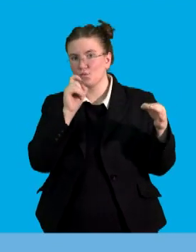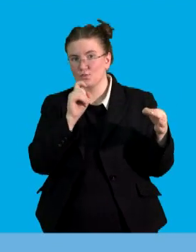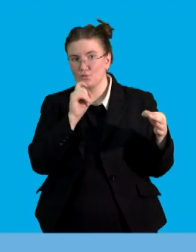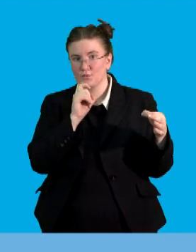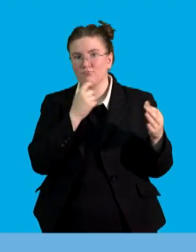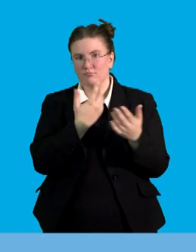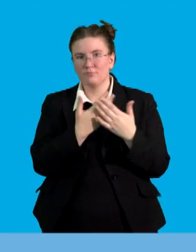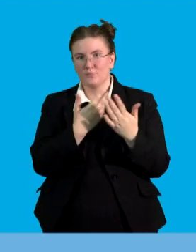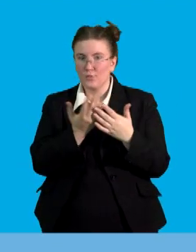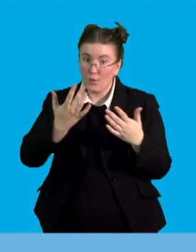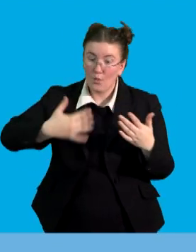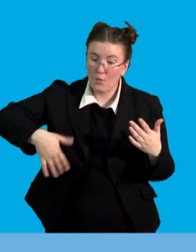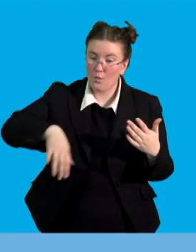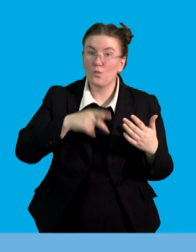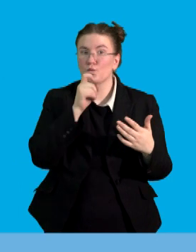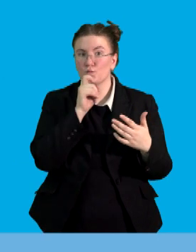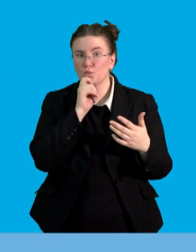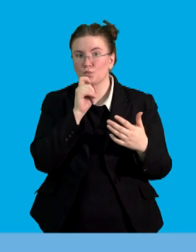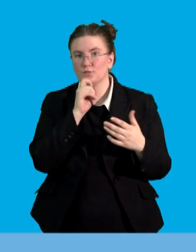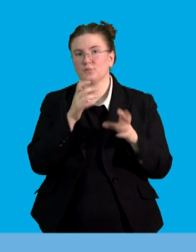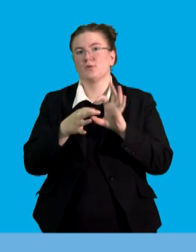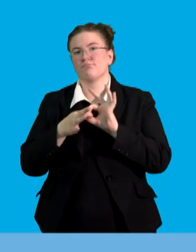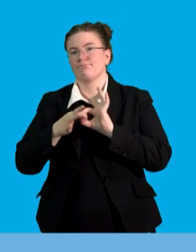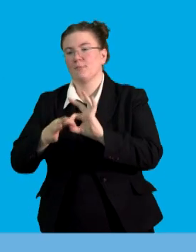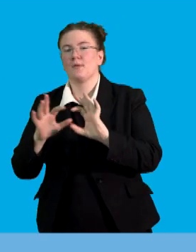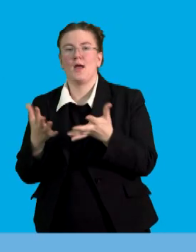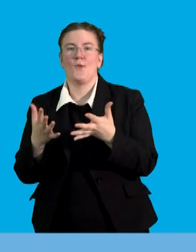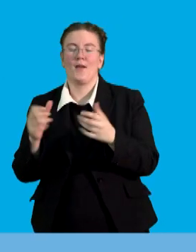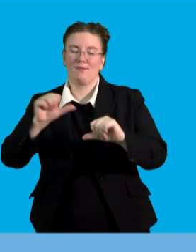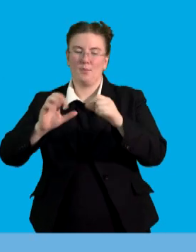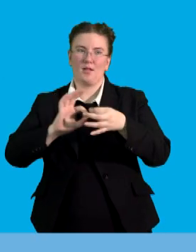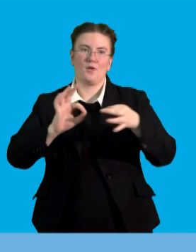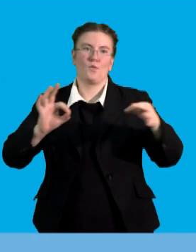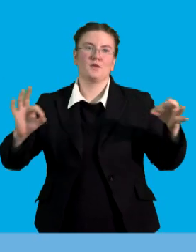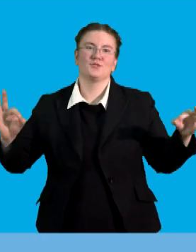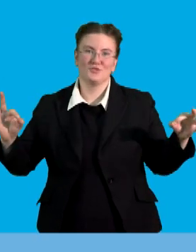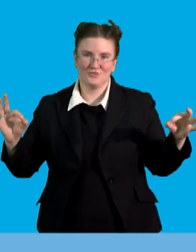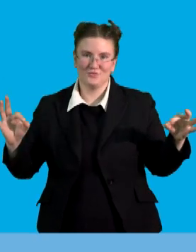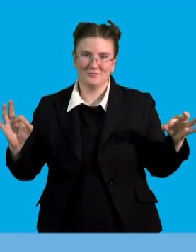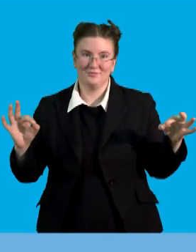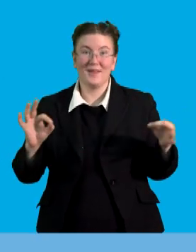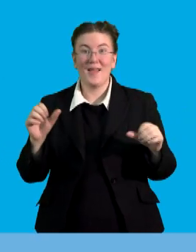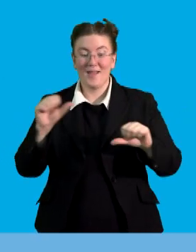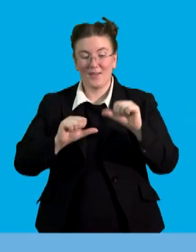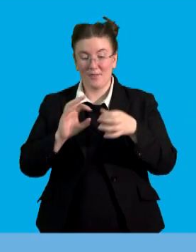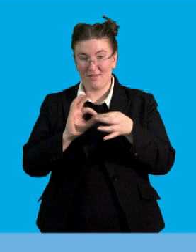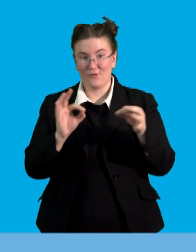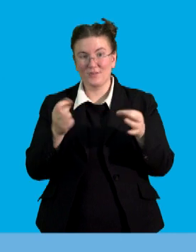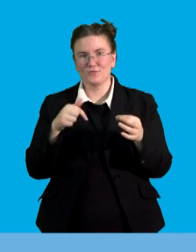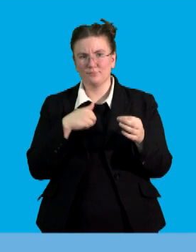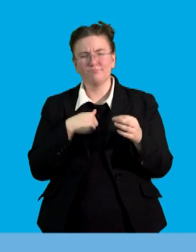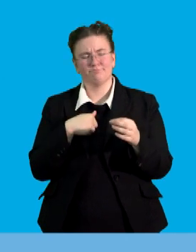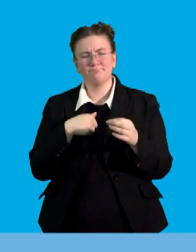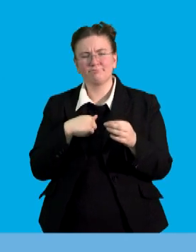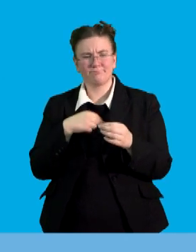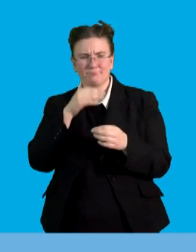then we can use all of these things and bond them in a chemical equation. Also, a chemical equation that we are